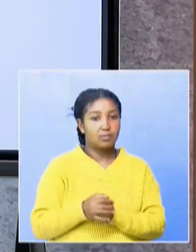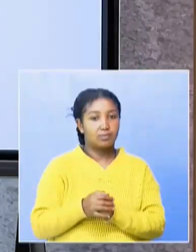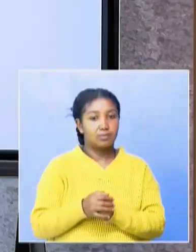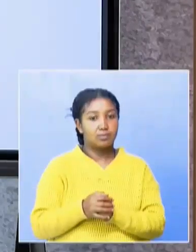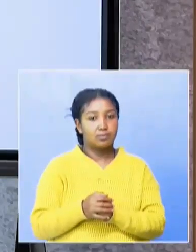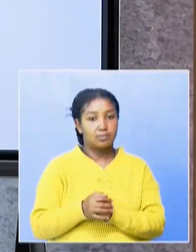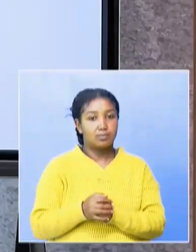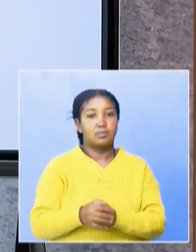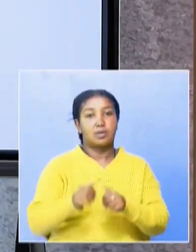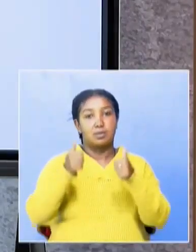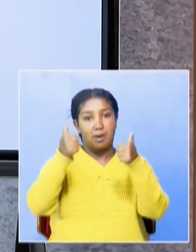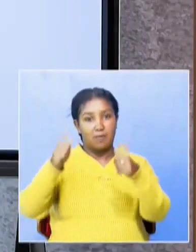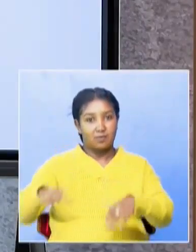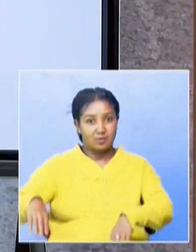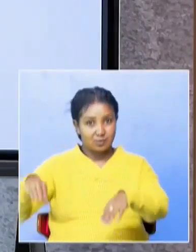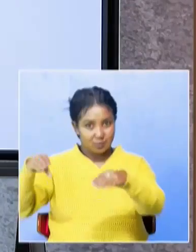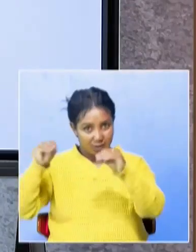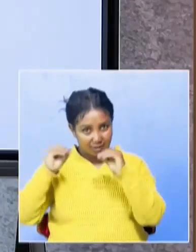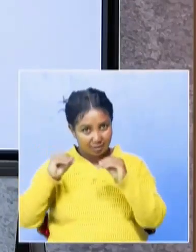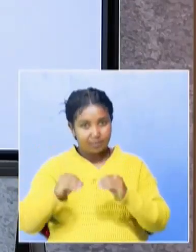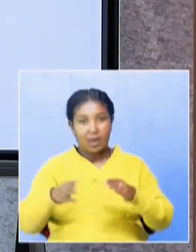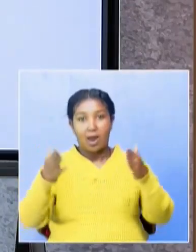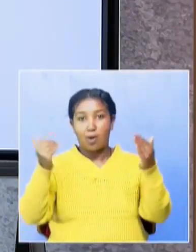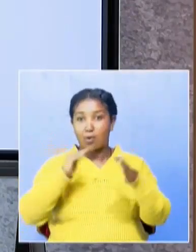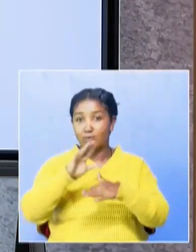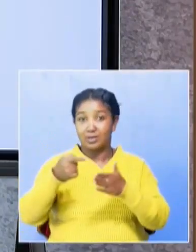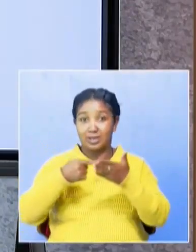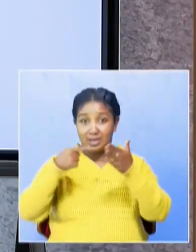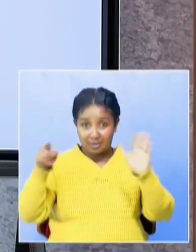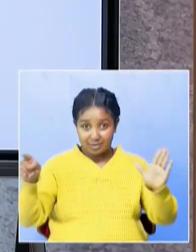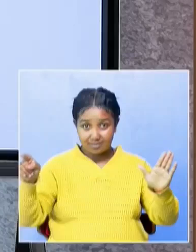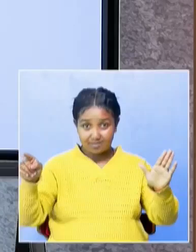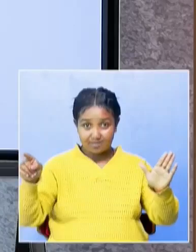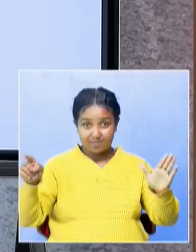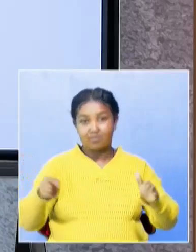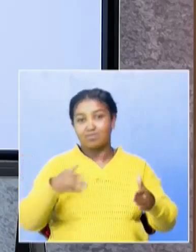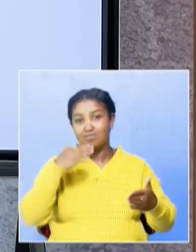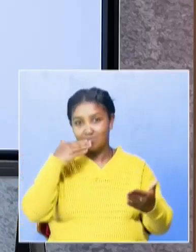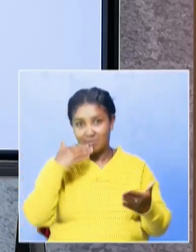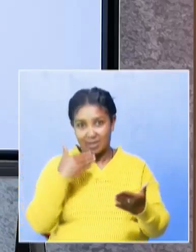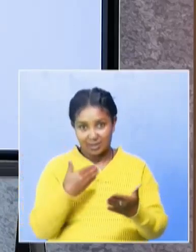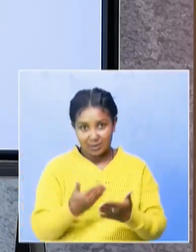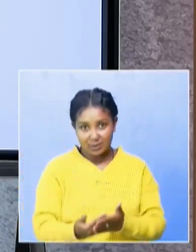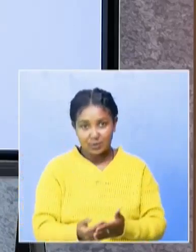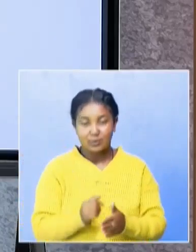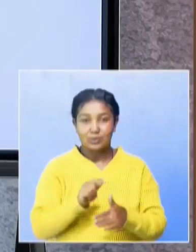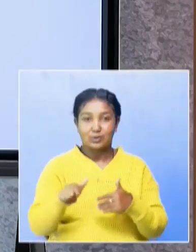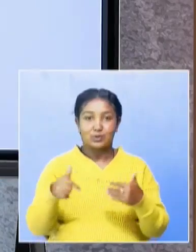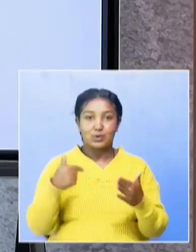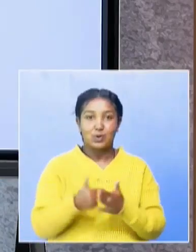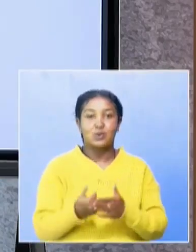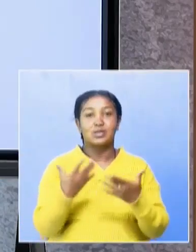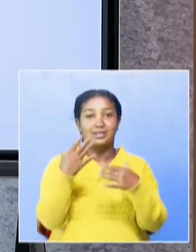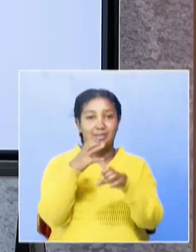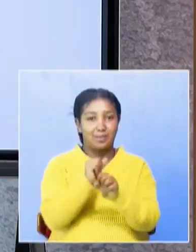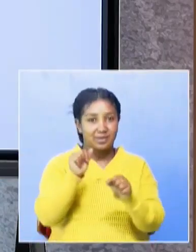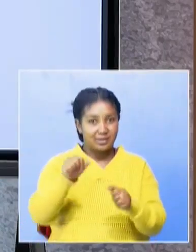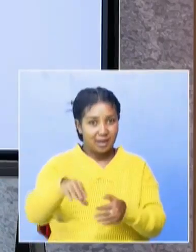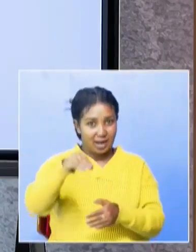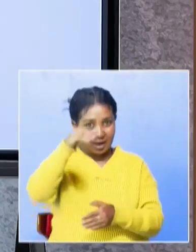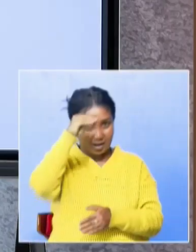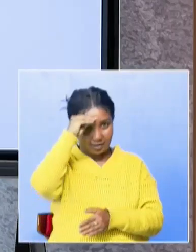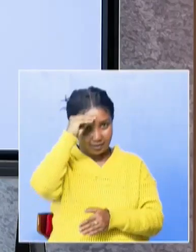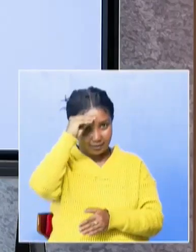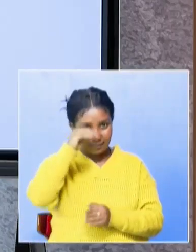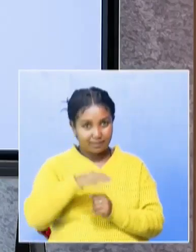Yes, bravo students. I hope I'm clear. Thank you very much. So let's summarize what we have learned